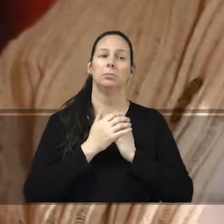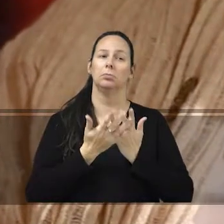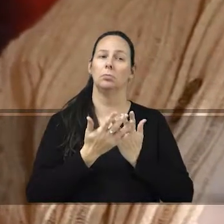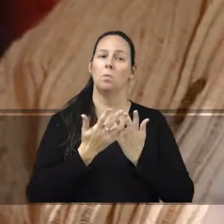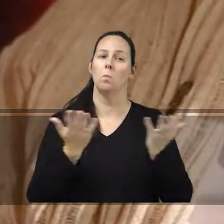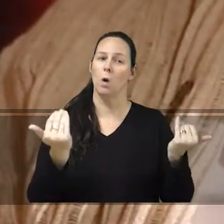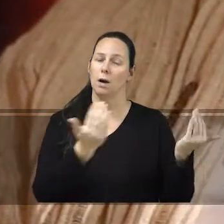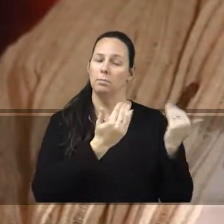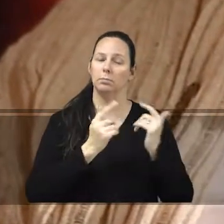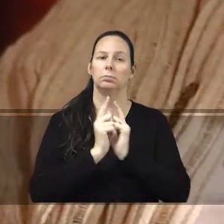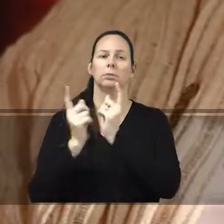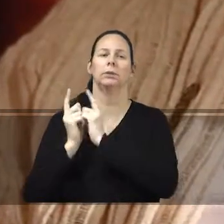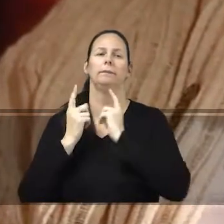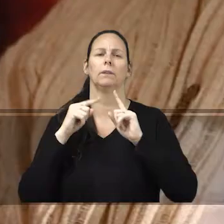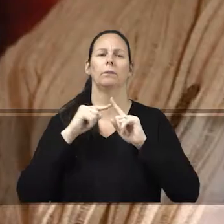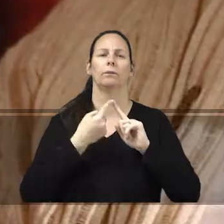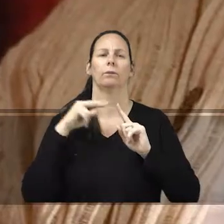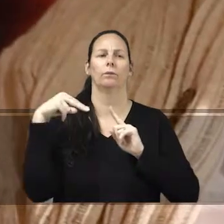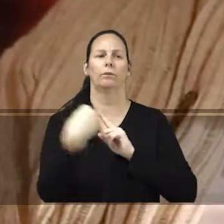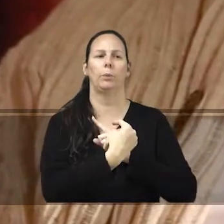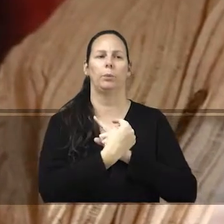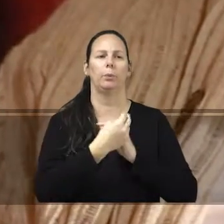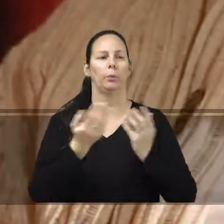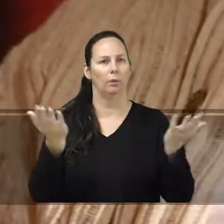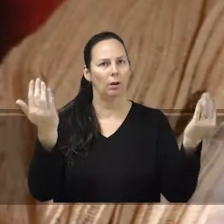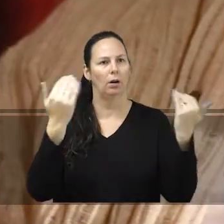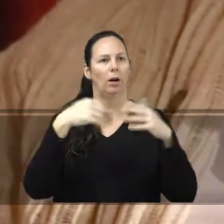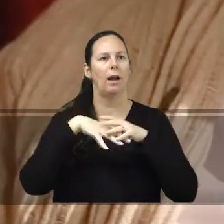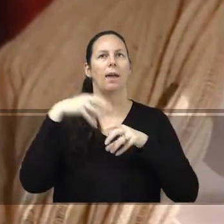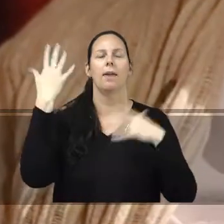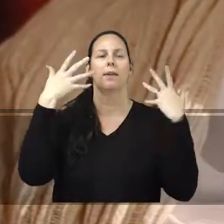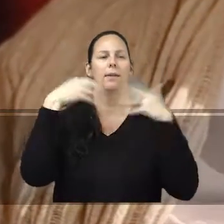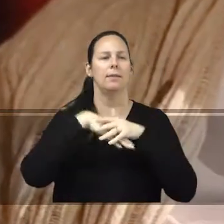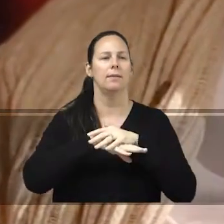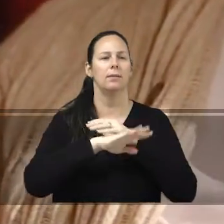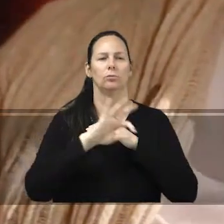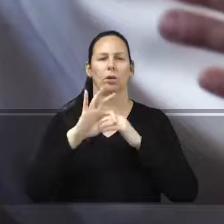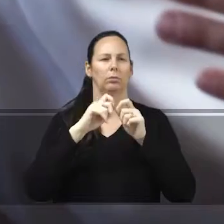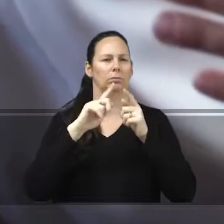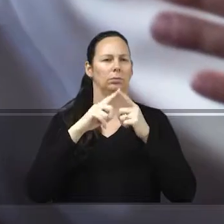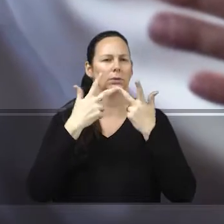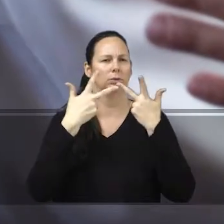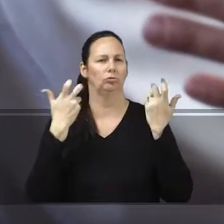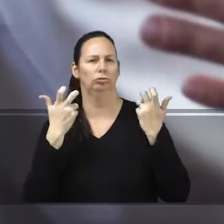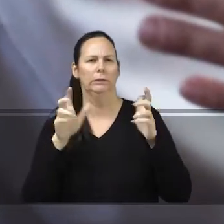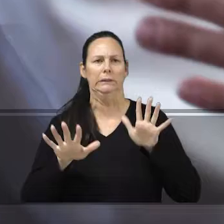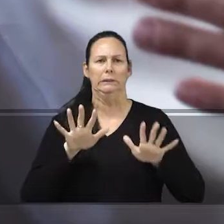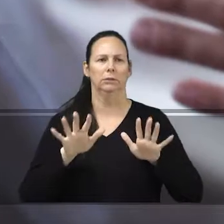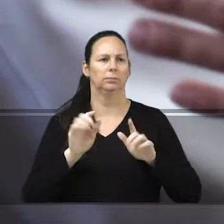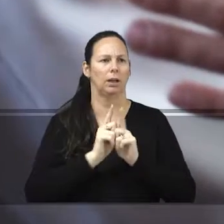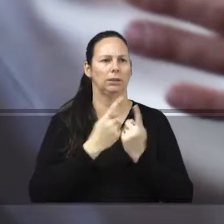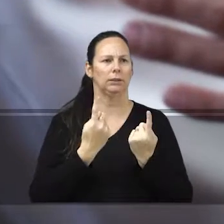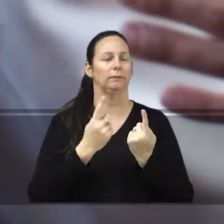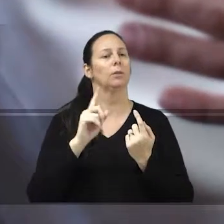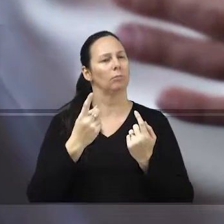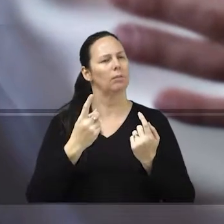in, to not be distressed by difference, but to see where the Spirit took us. And by and large that's what happened. People were